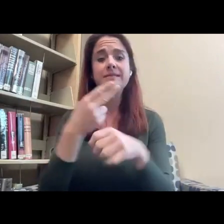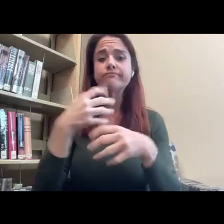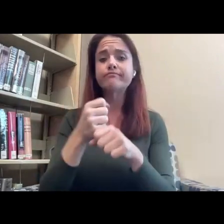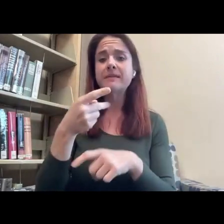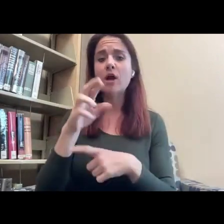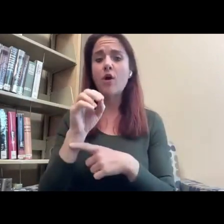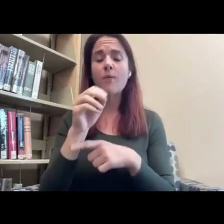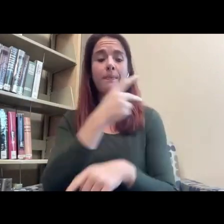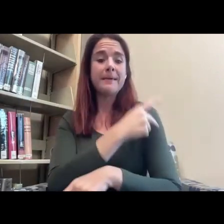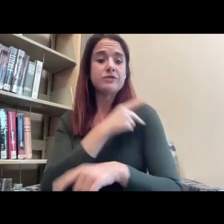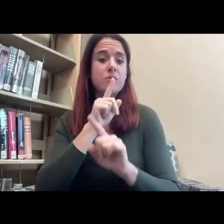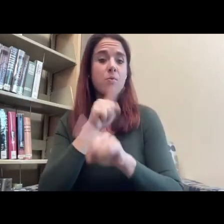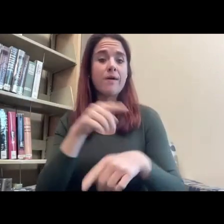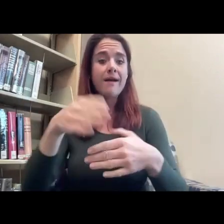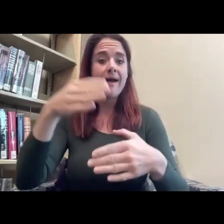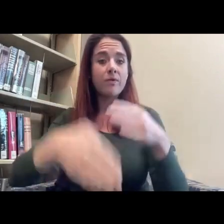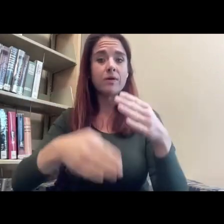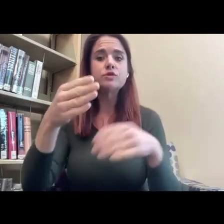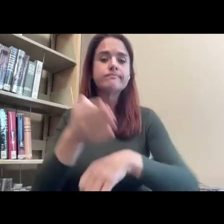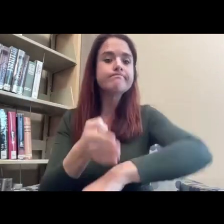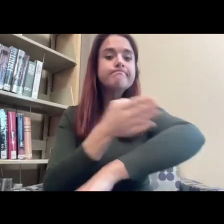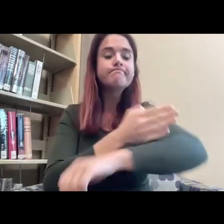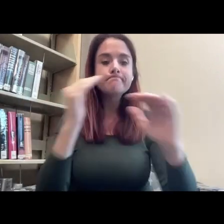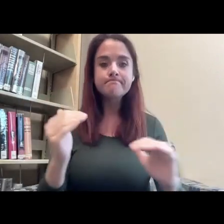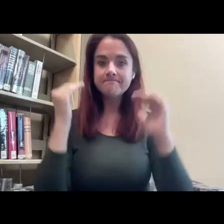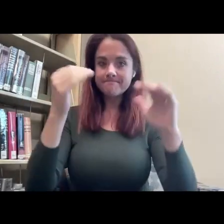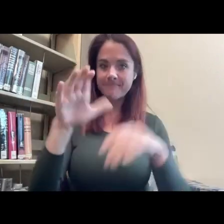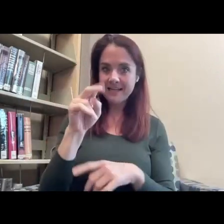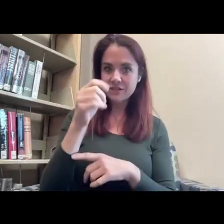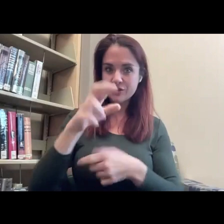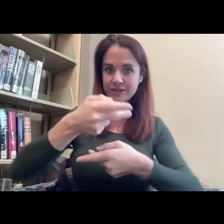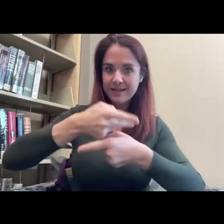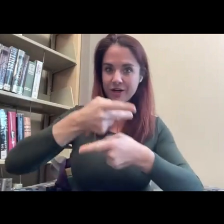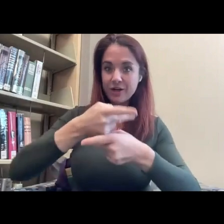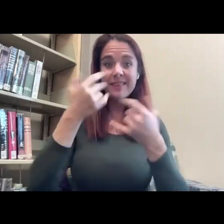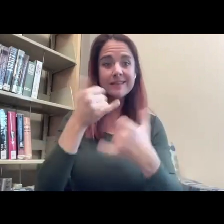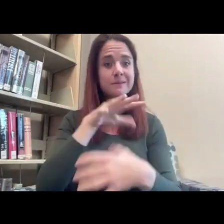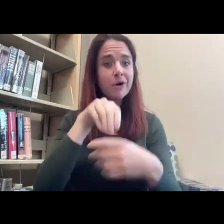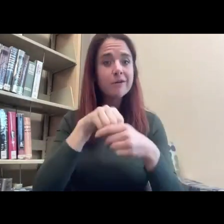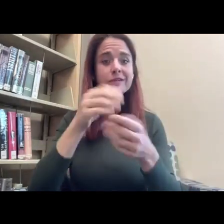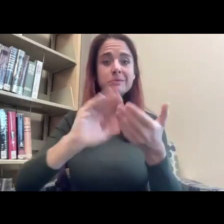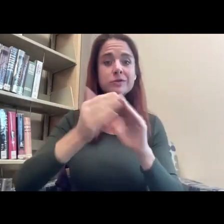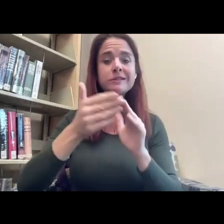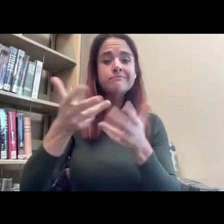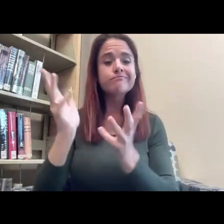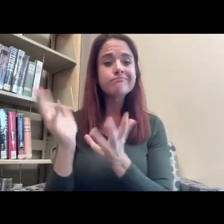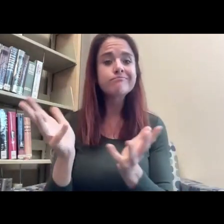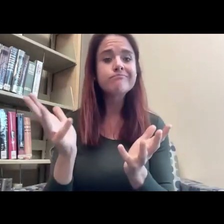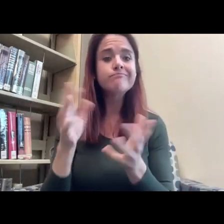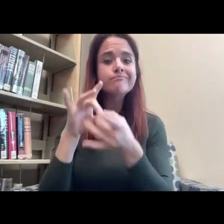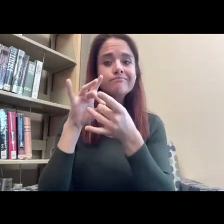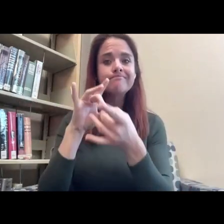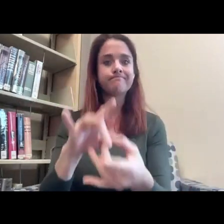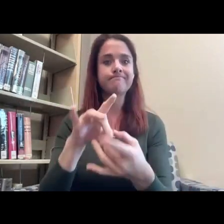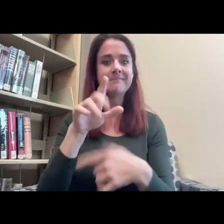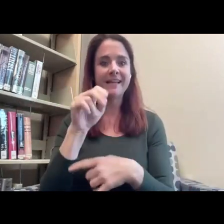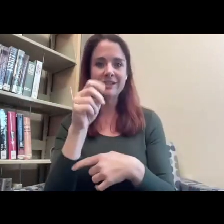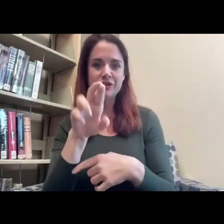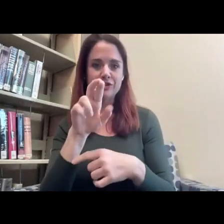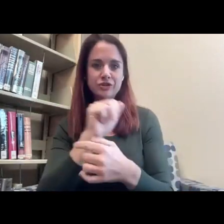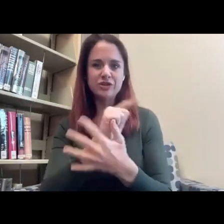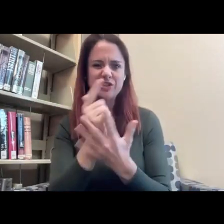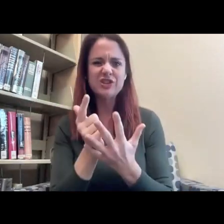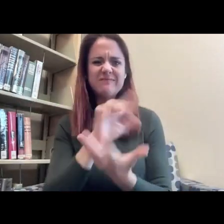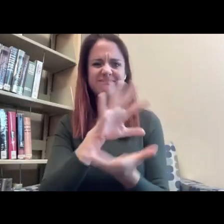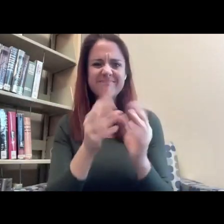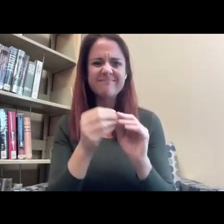to Enhance Cancer Care. This webinar is part of our Community Conversations on Cancer series, an educational series